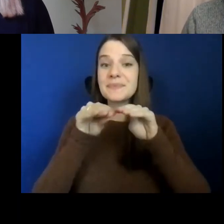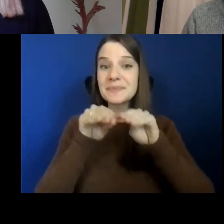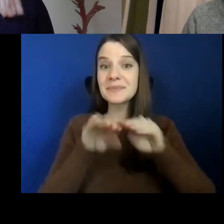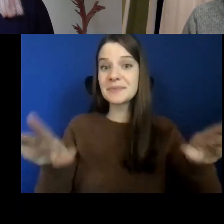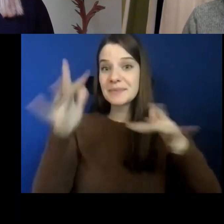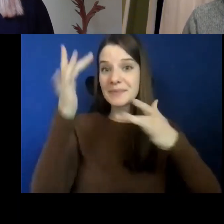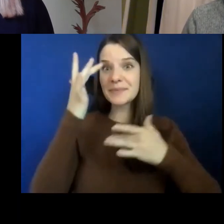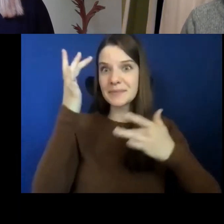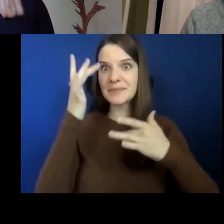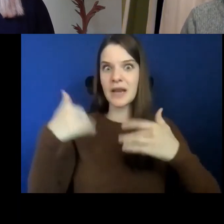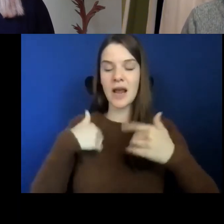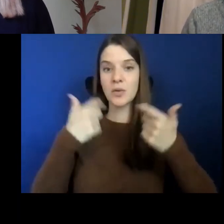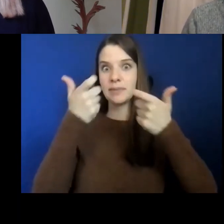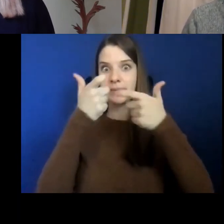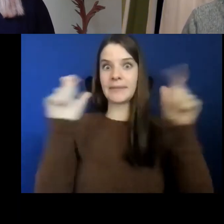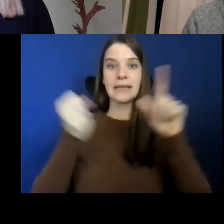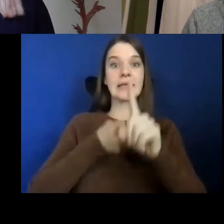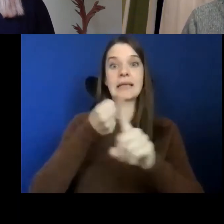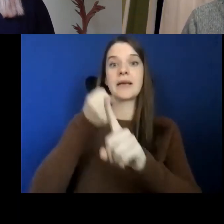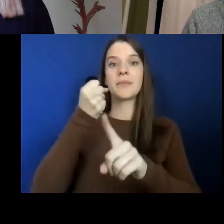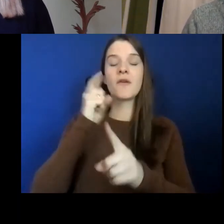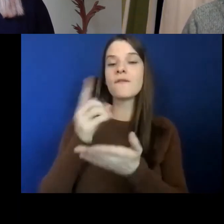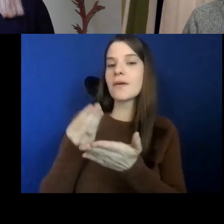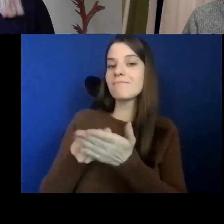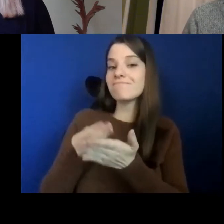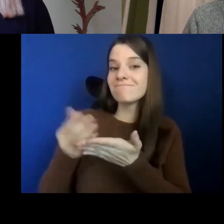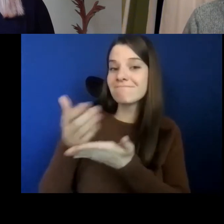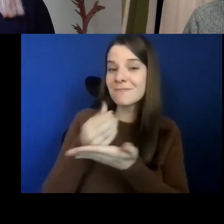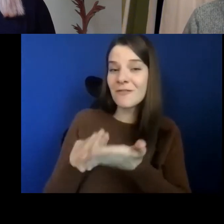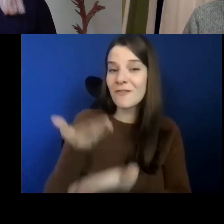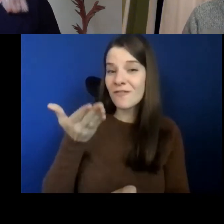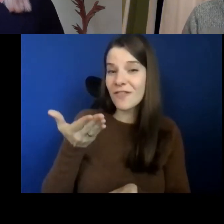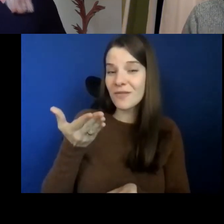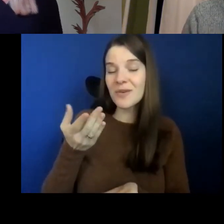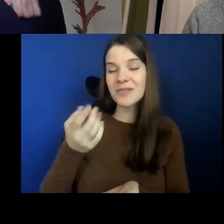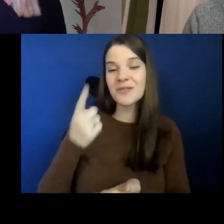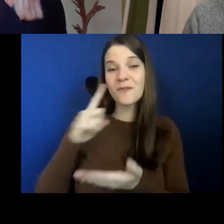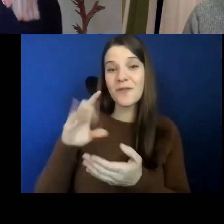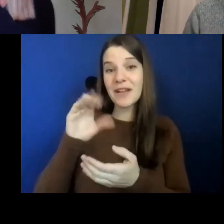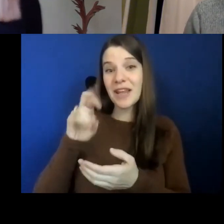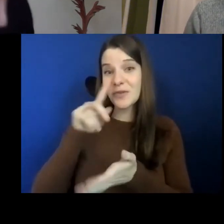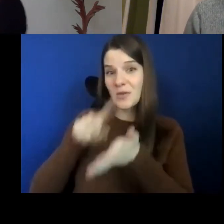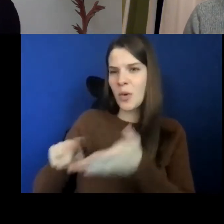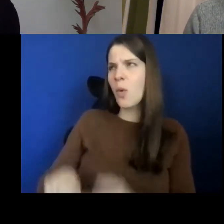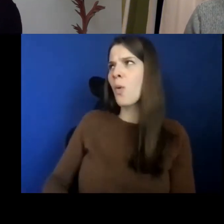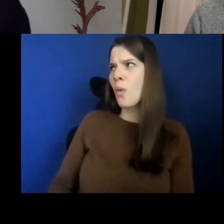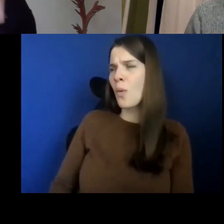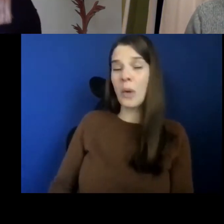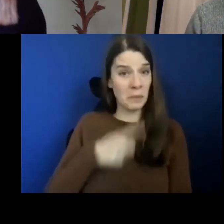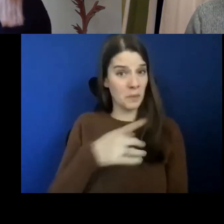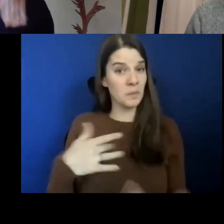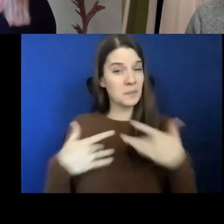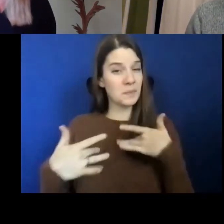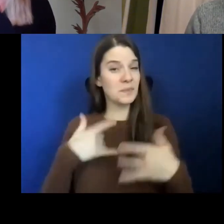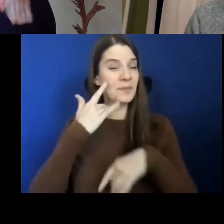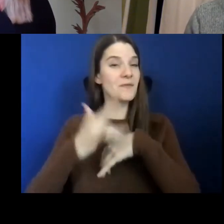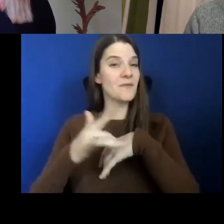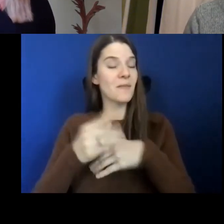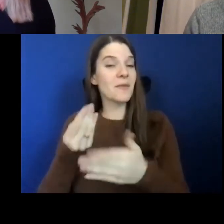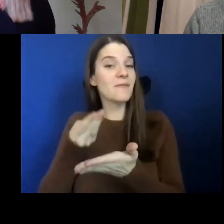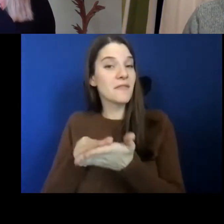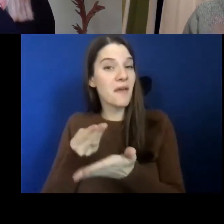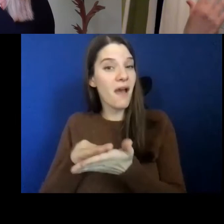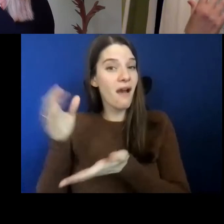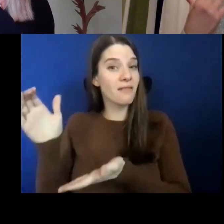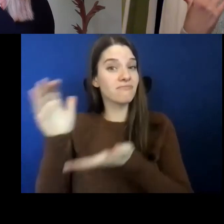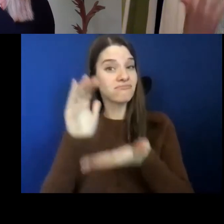had a big impact on fundraising for cancer research. Oh, yeah. Are you concerned about the availability of funds that